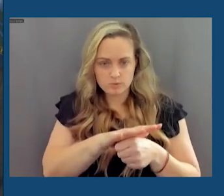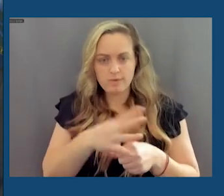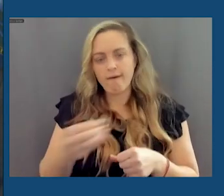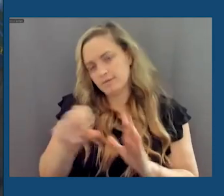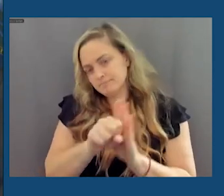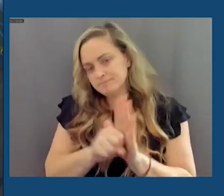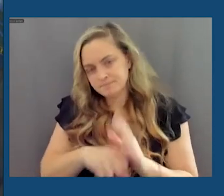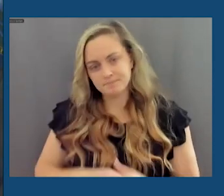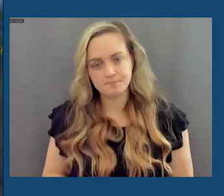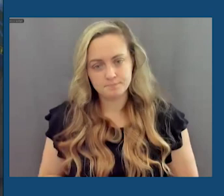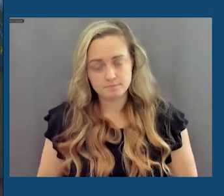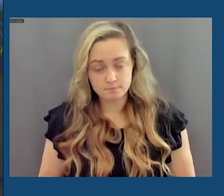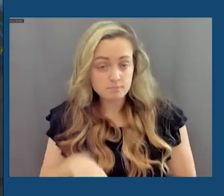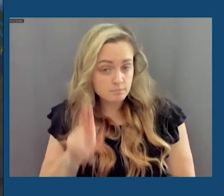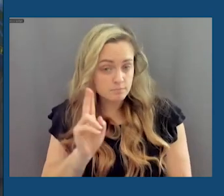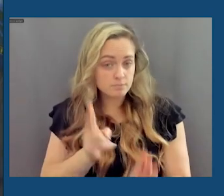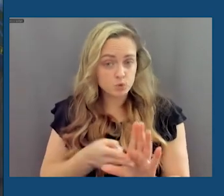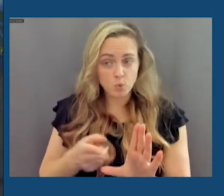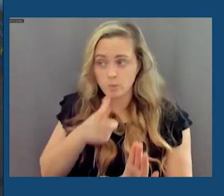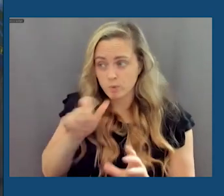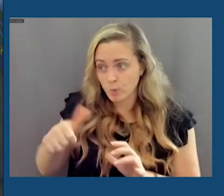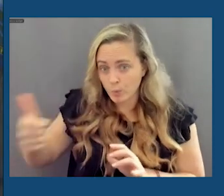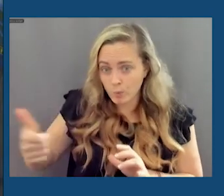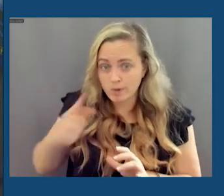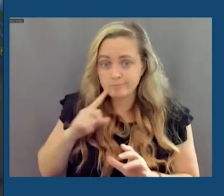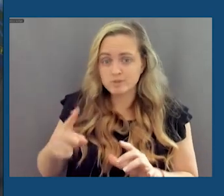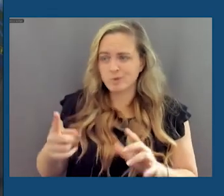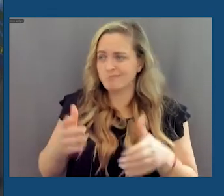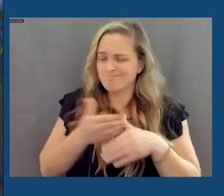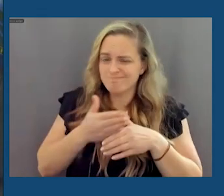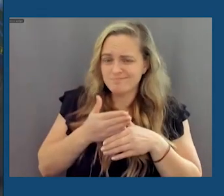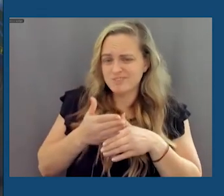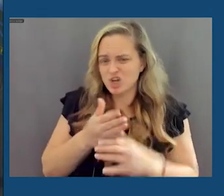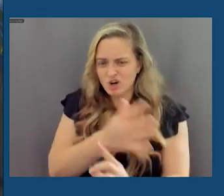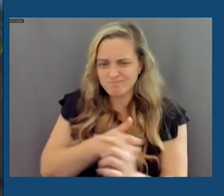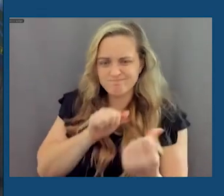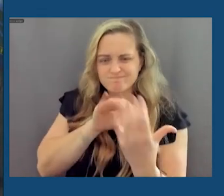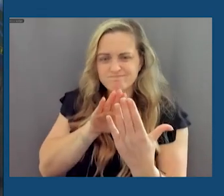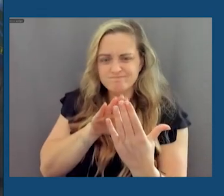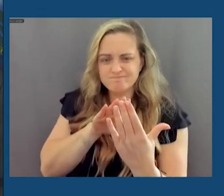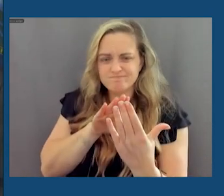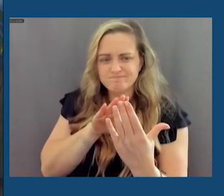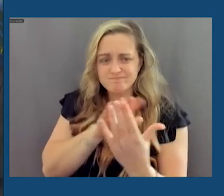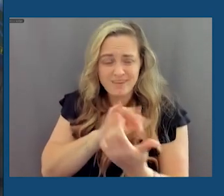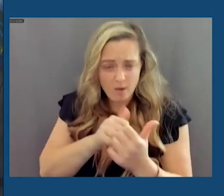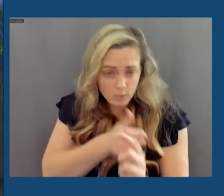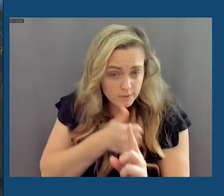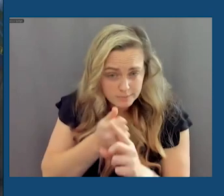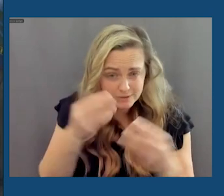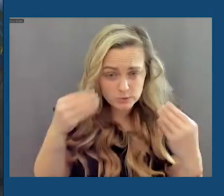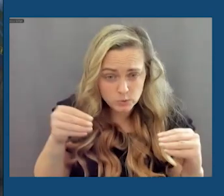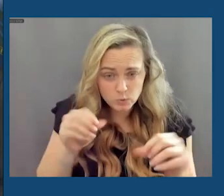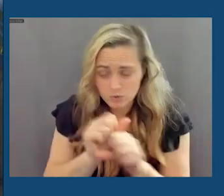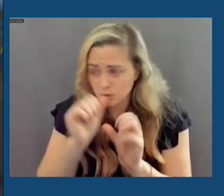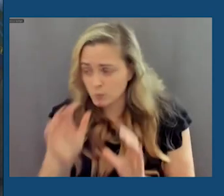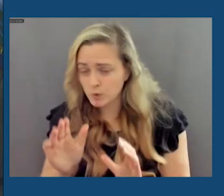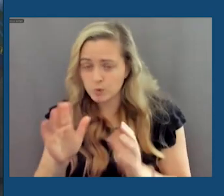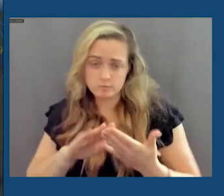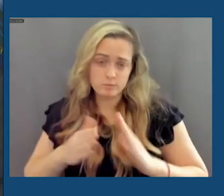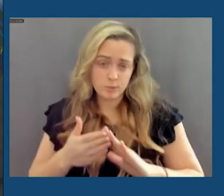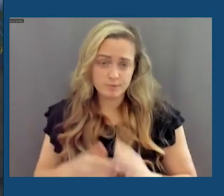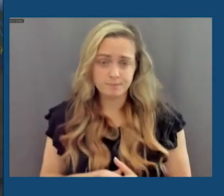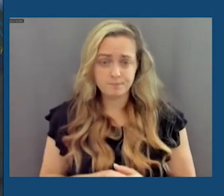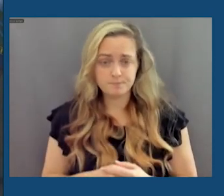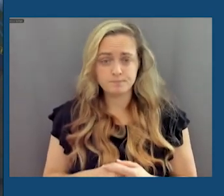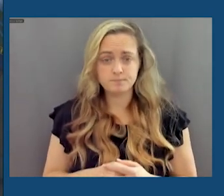are joined together by our shared fight against organized retail theft and its impact on our stores, our employees, and our communities.